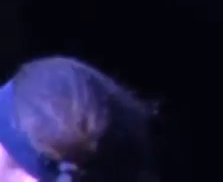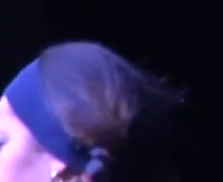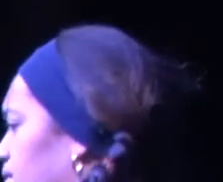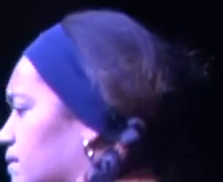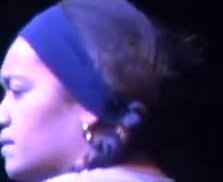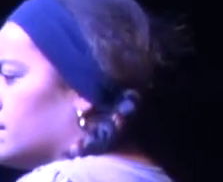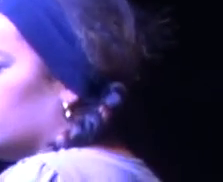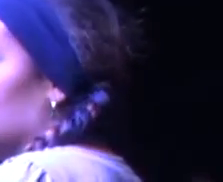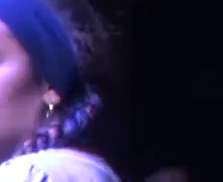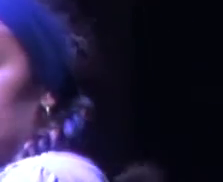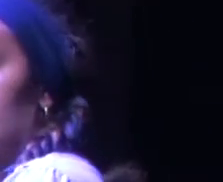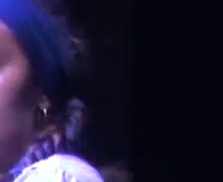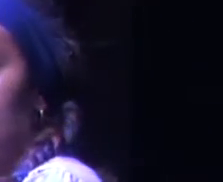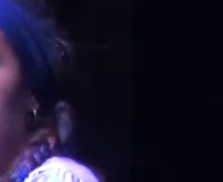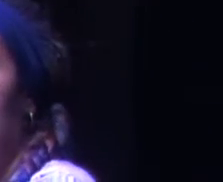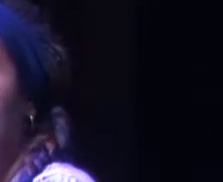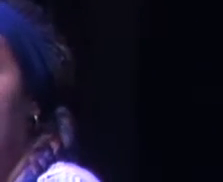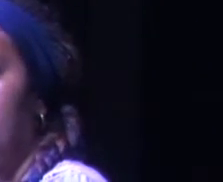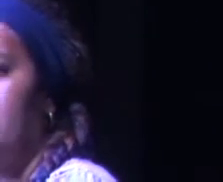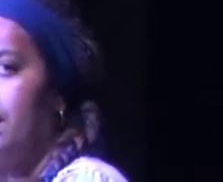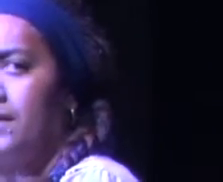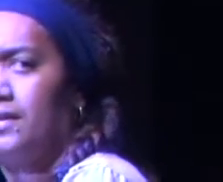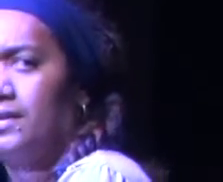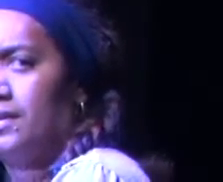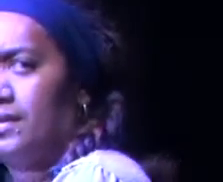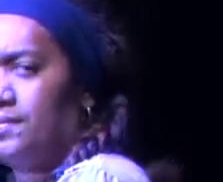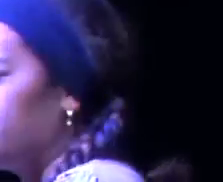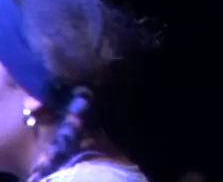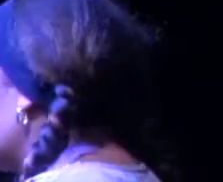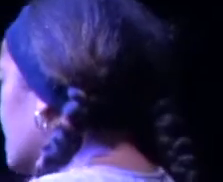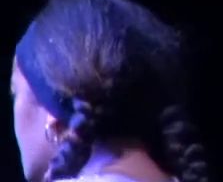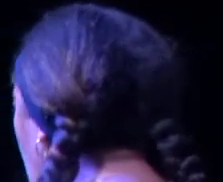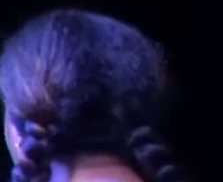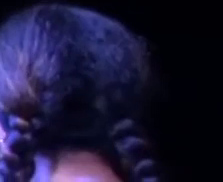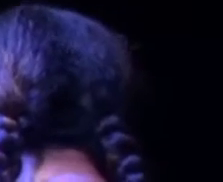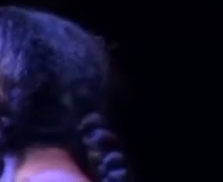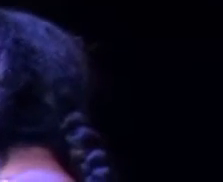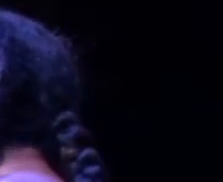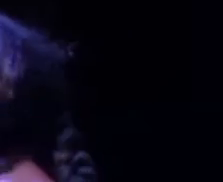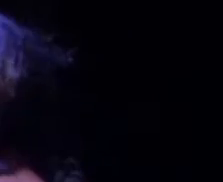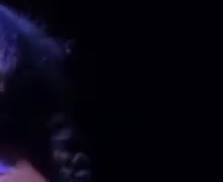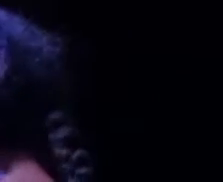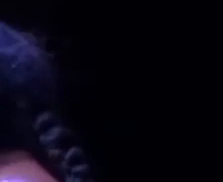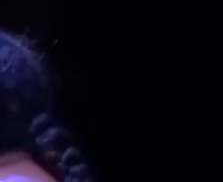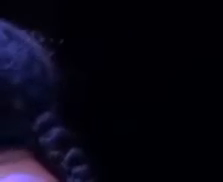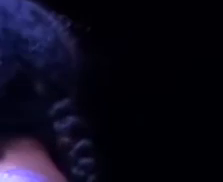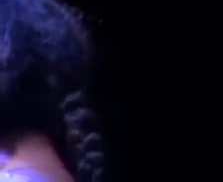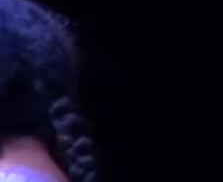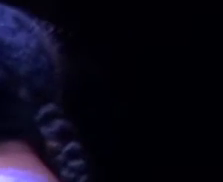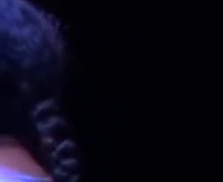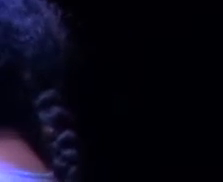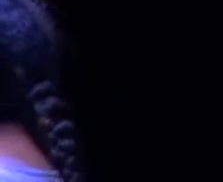of Fiji, that has been in charge of running the school awards, the music awards, and the film